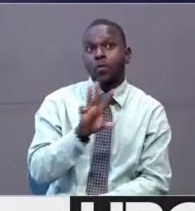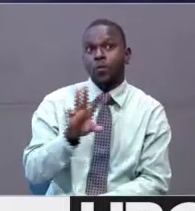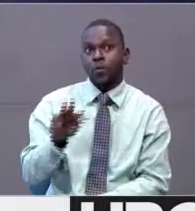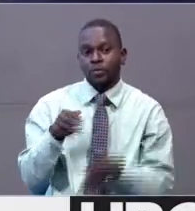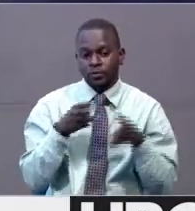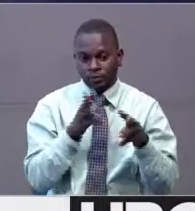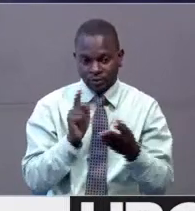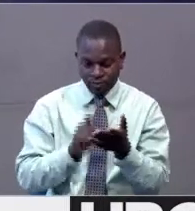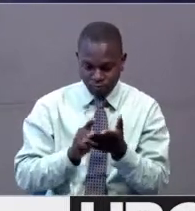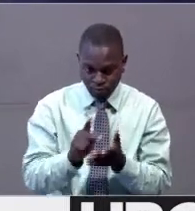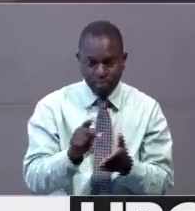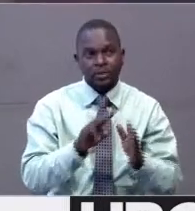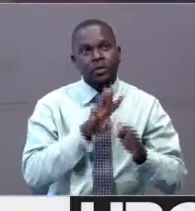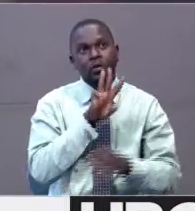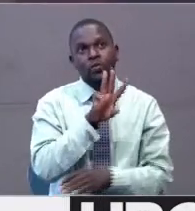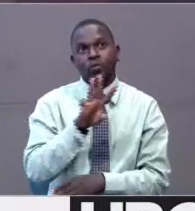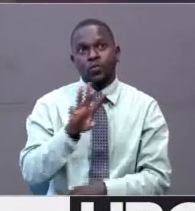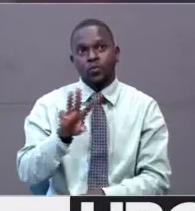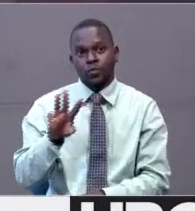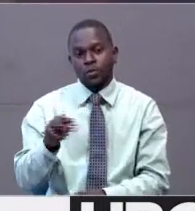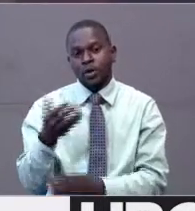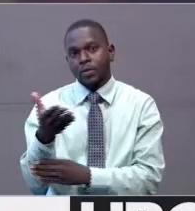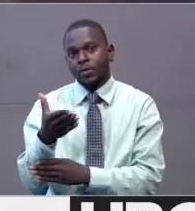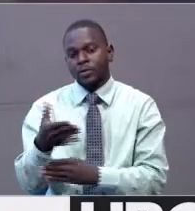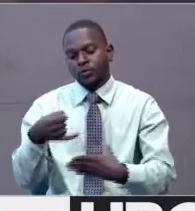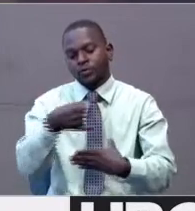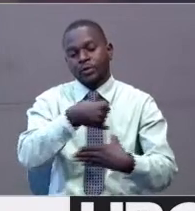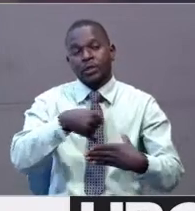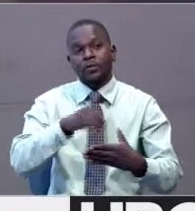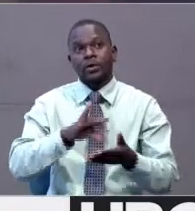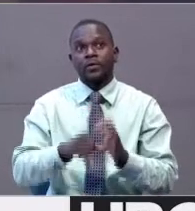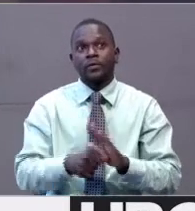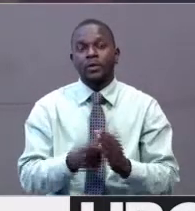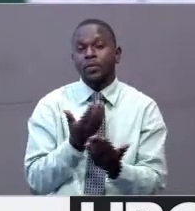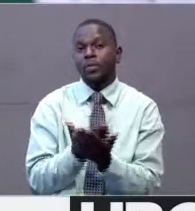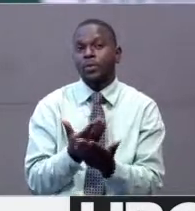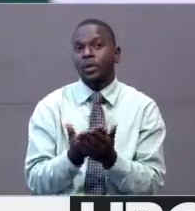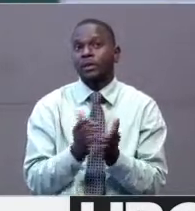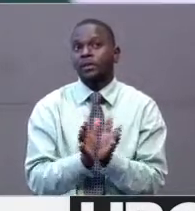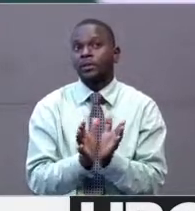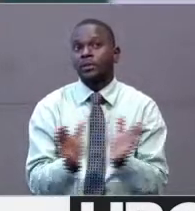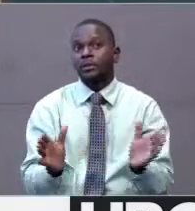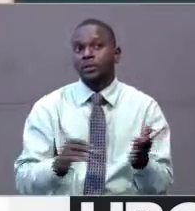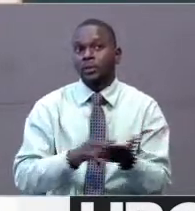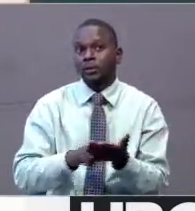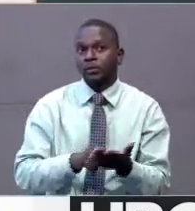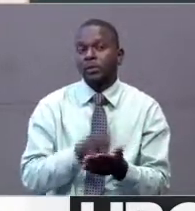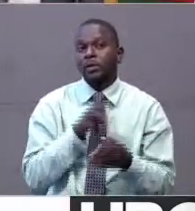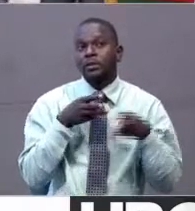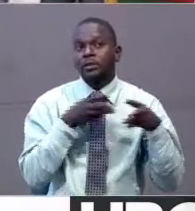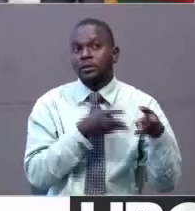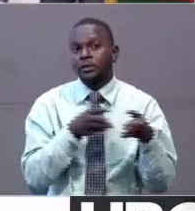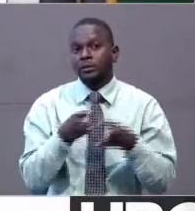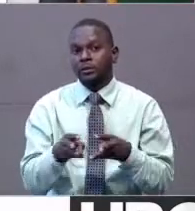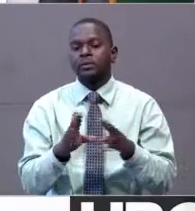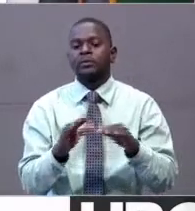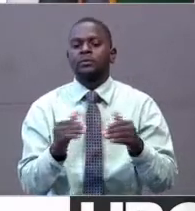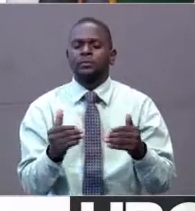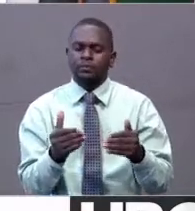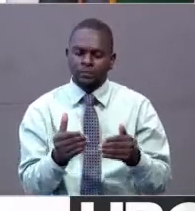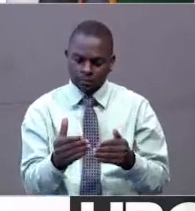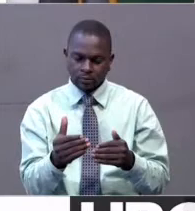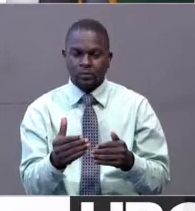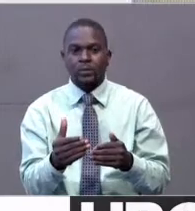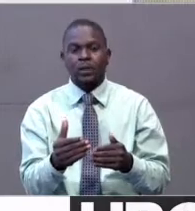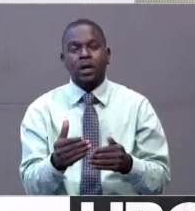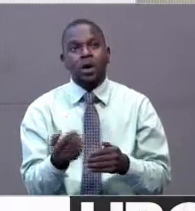pay online. The Ministry of Internal Affairs is calling on the public to utilize the system and only come to a